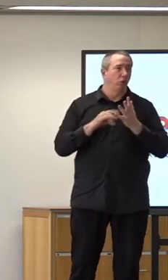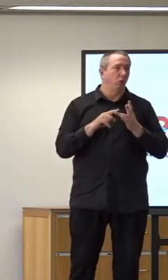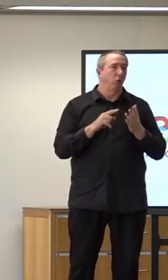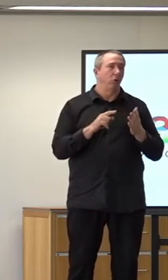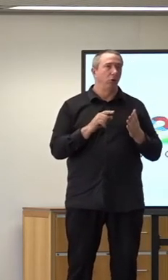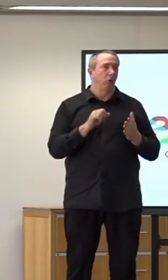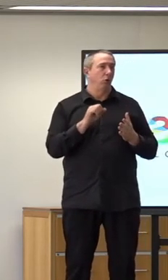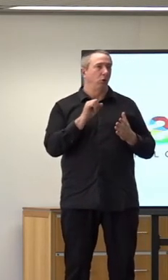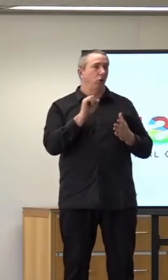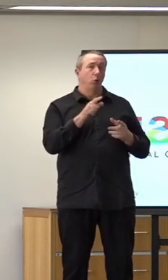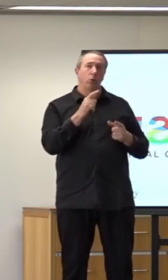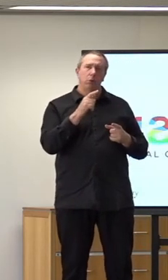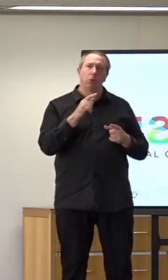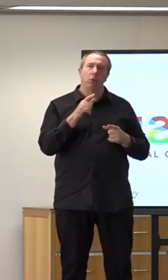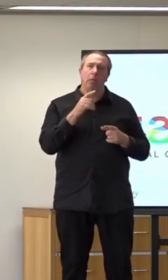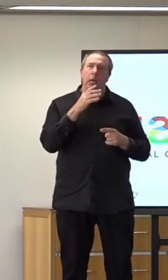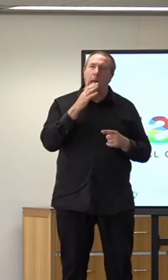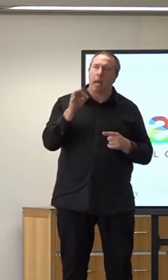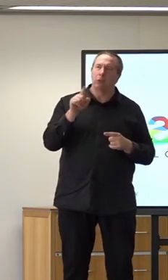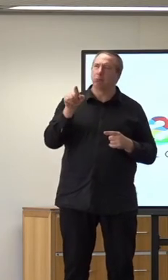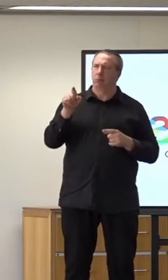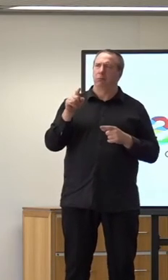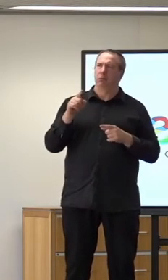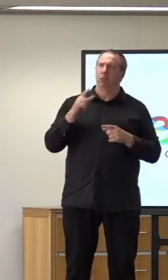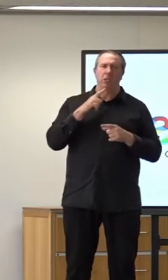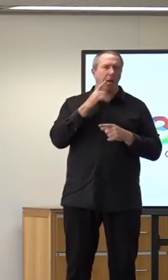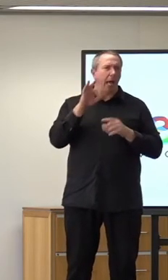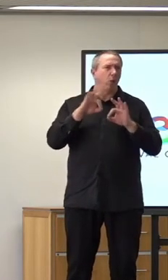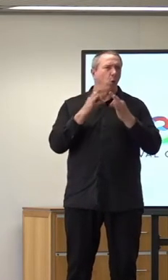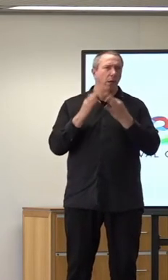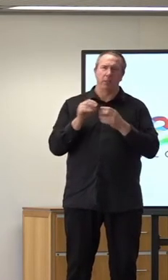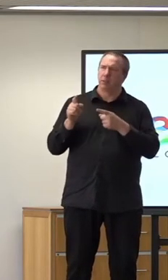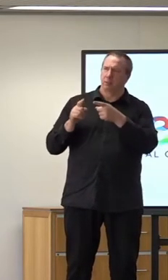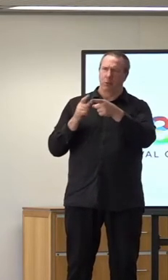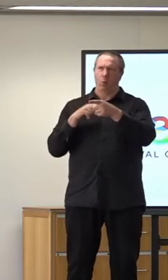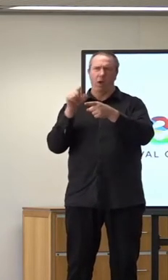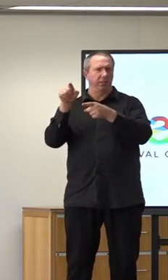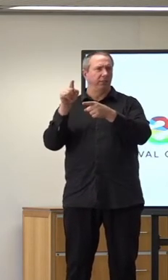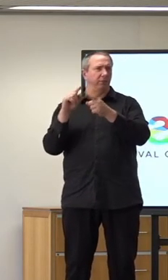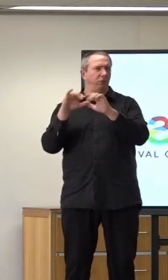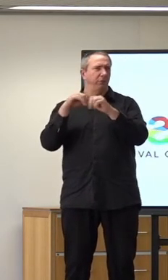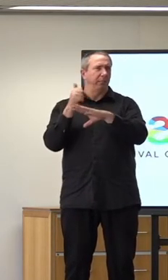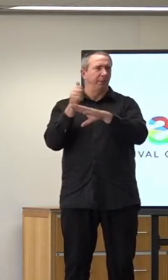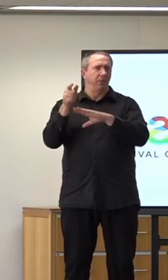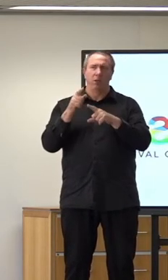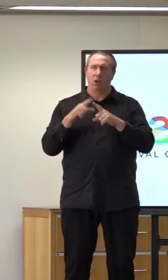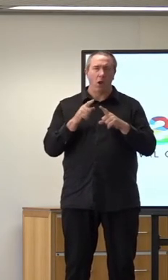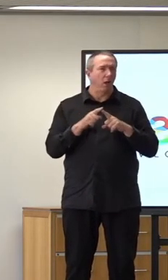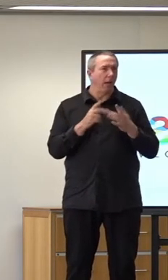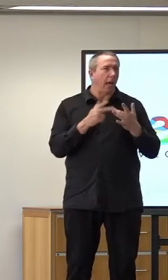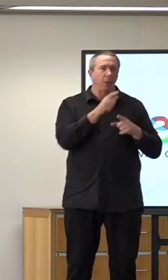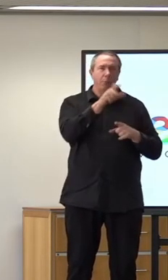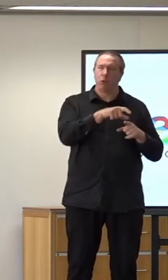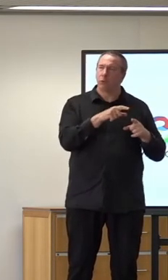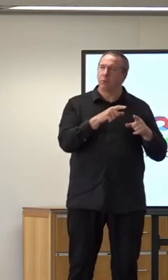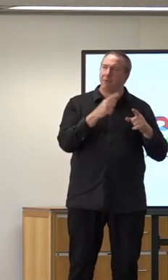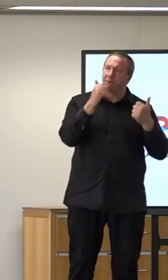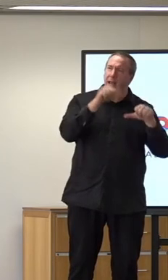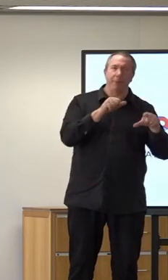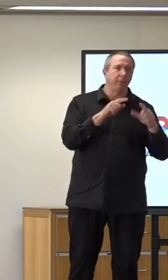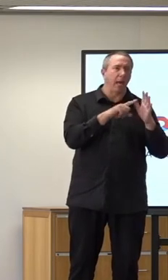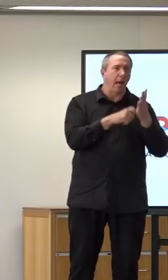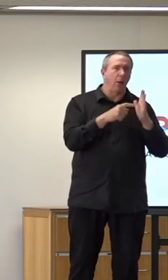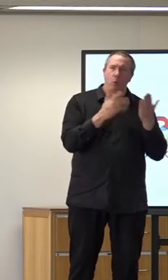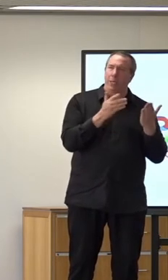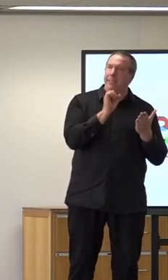work? You know, go in and ask and actually challenge the institutions and say, well, I don't see this work. Where is it?